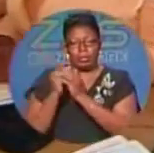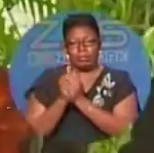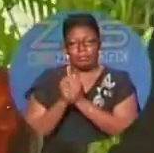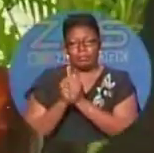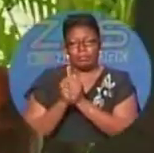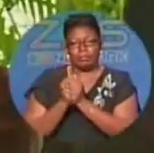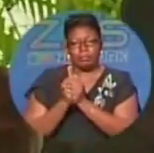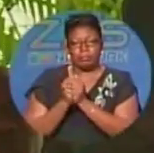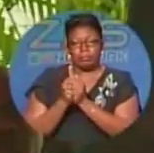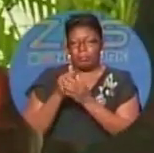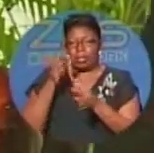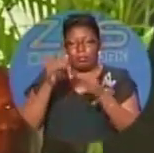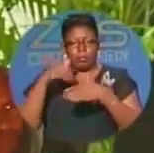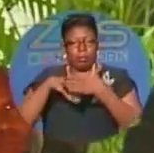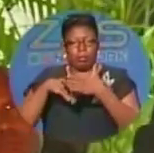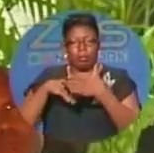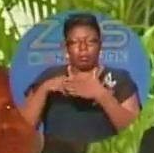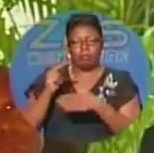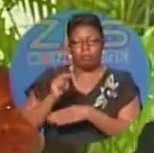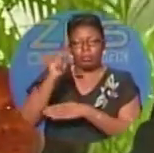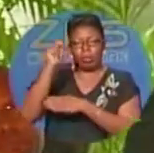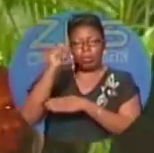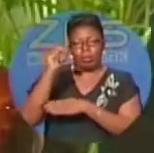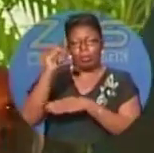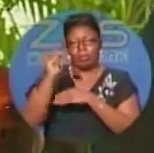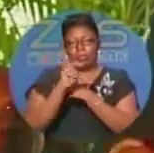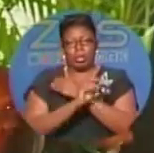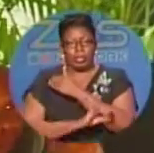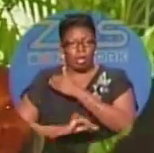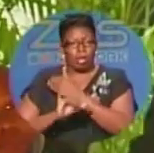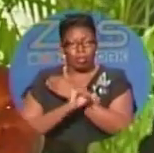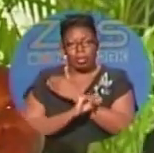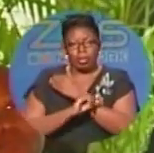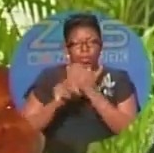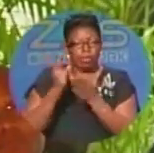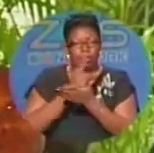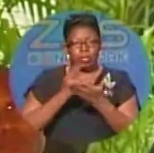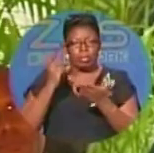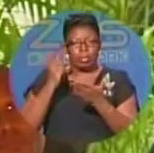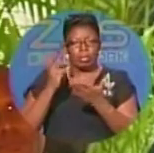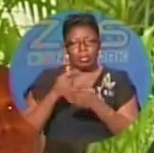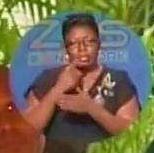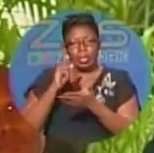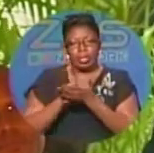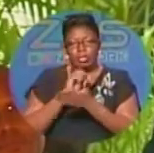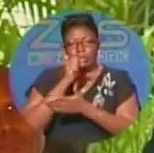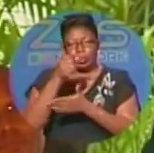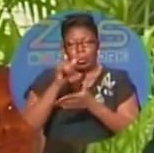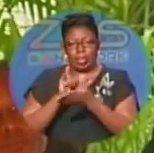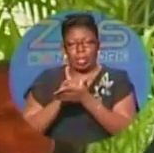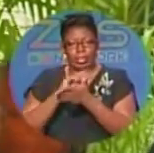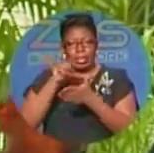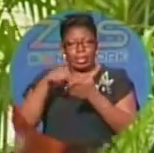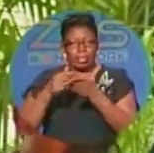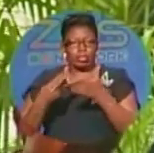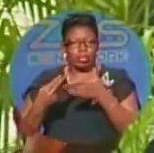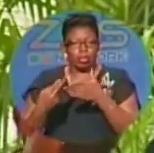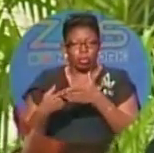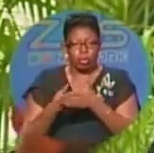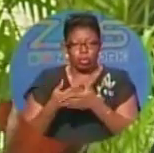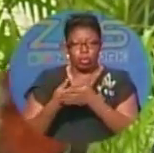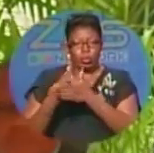Whether it's the Northern Caribbean University, and I admonish you to ensure that this new